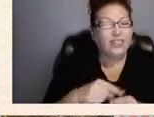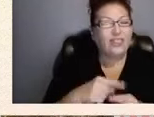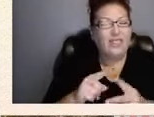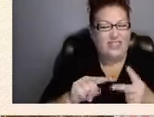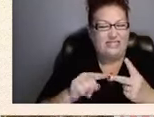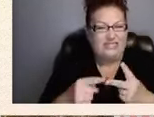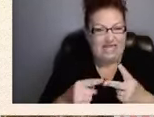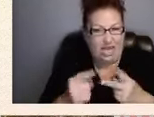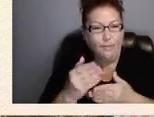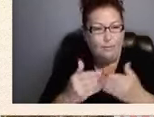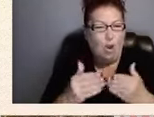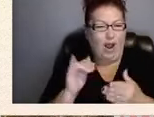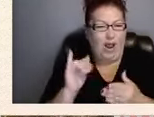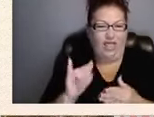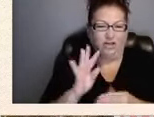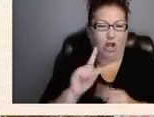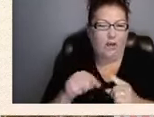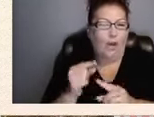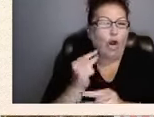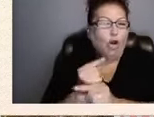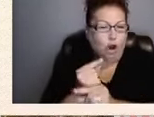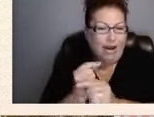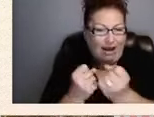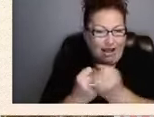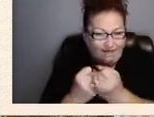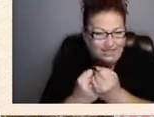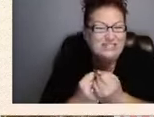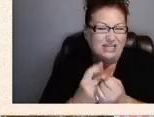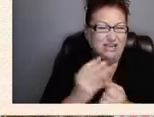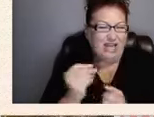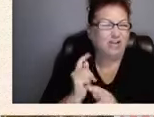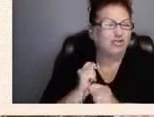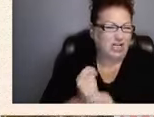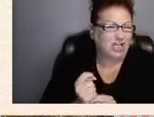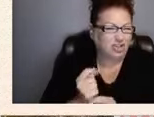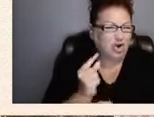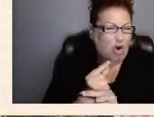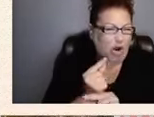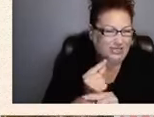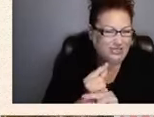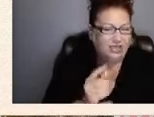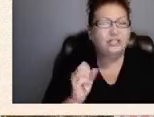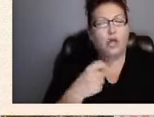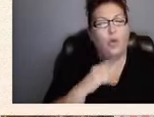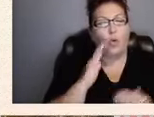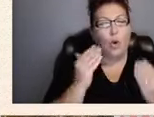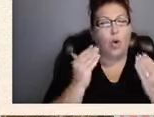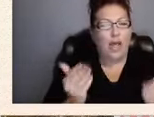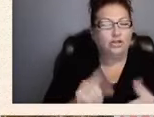guardian advocacy and traditional guardianship. So we'll go ahead and get started.